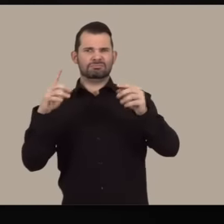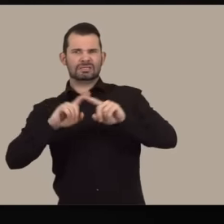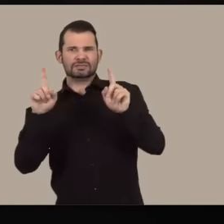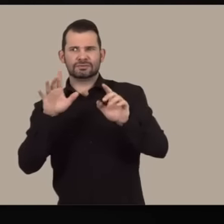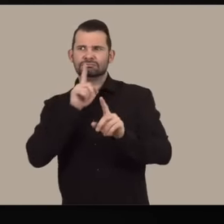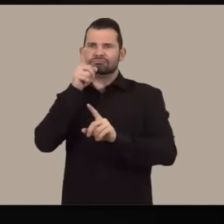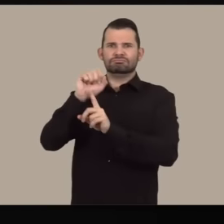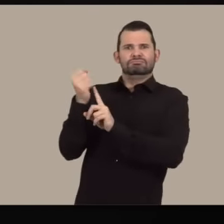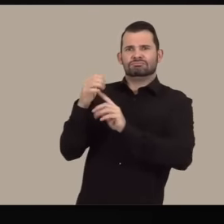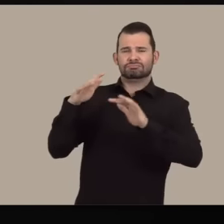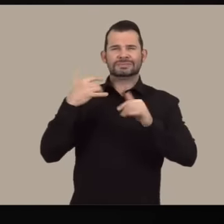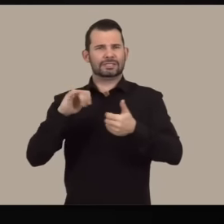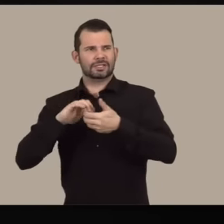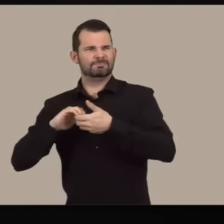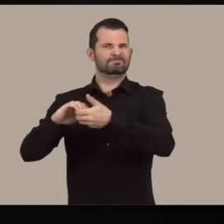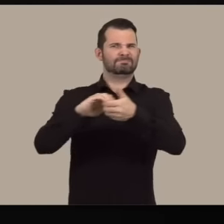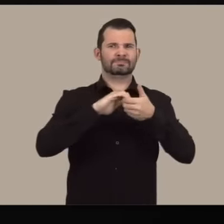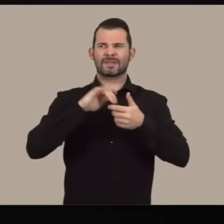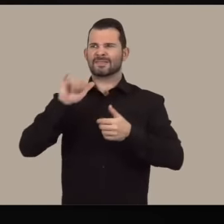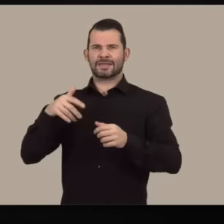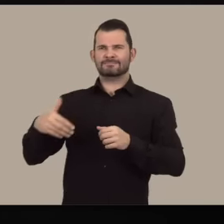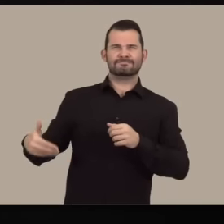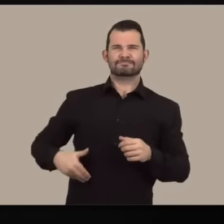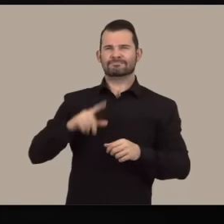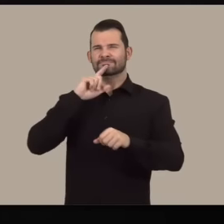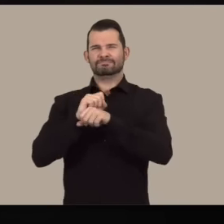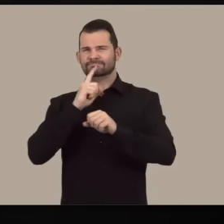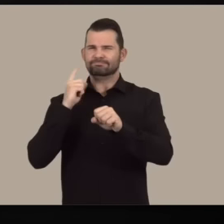sometimes different realities, are united by this